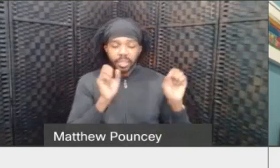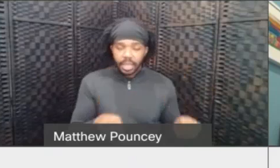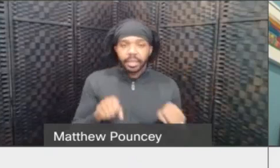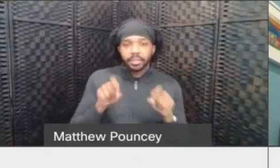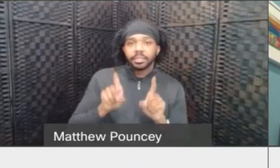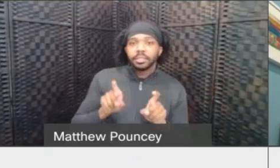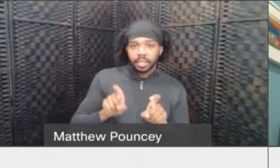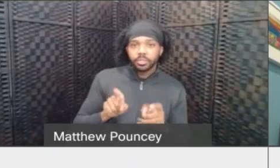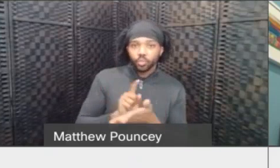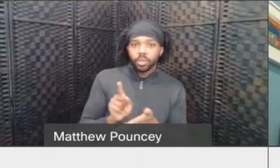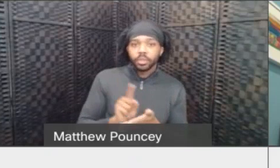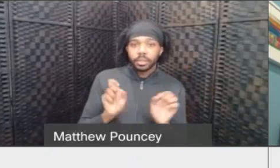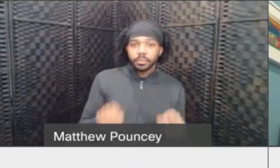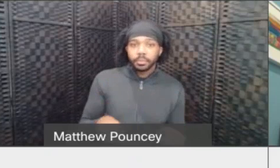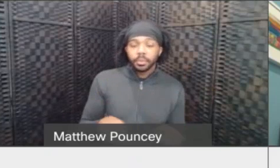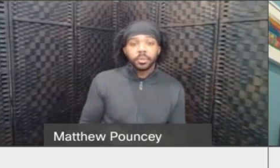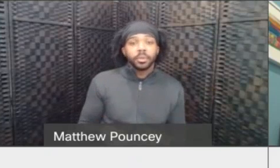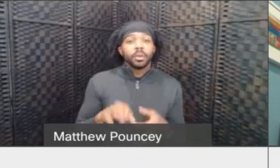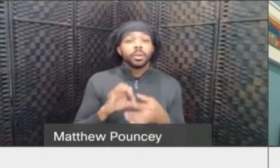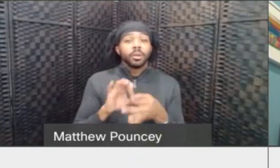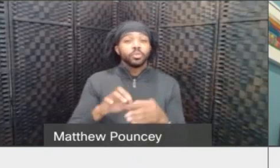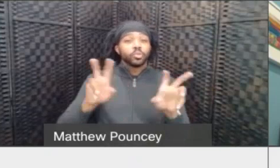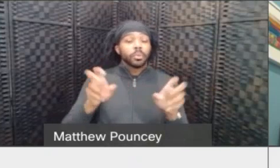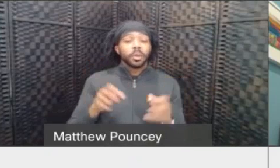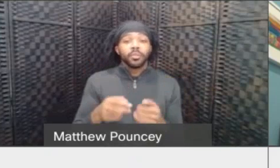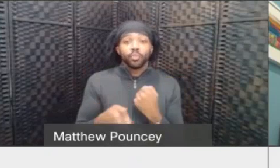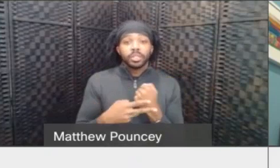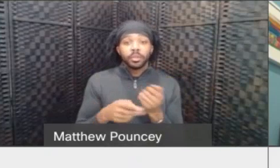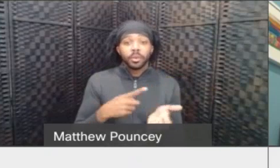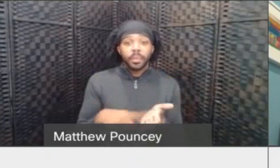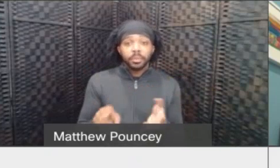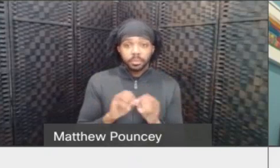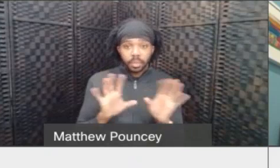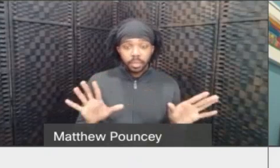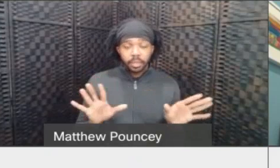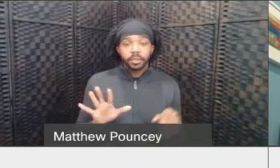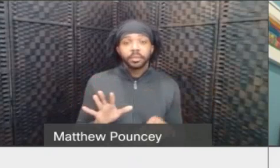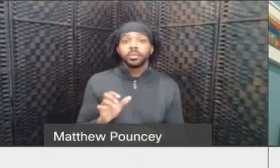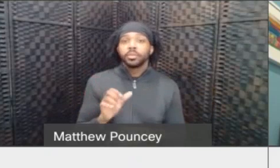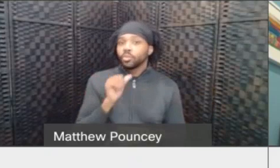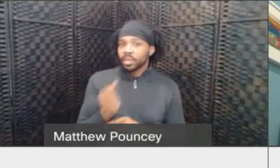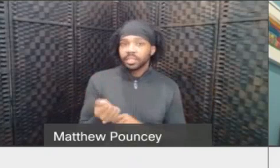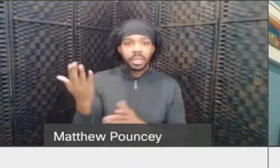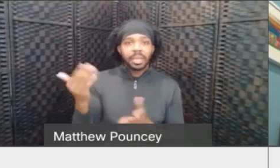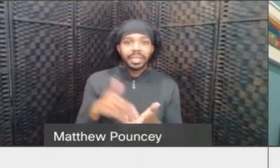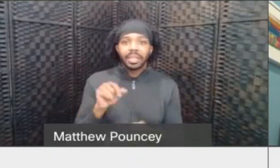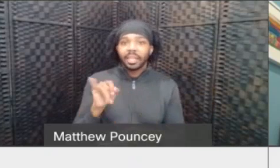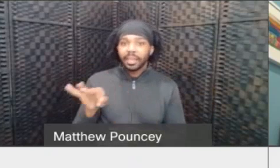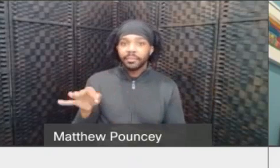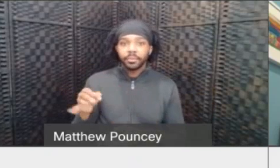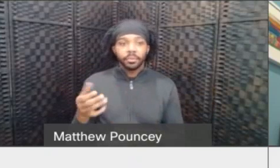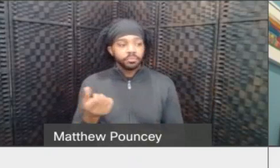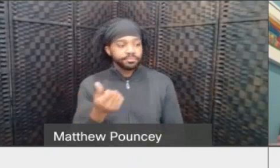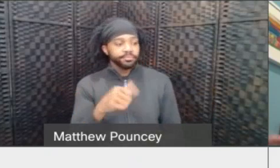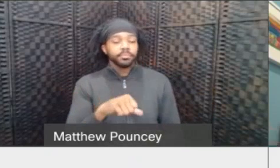Regarding the retainer payments, just to be clear, providers don't need to resubmit denied claims, correct? That is correct.